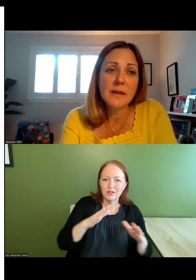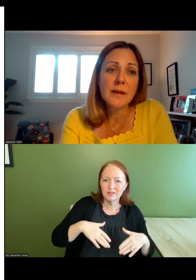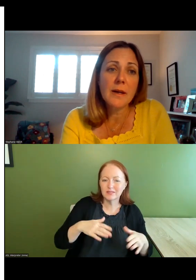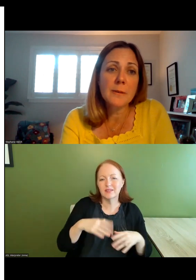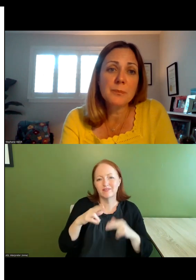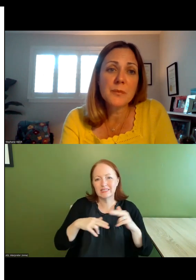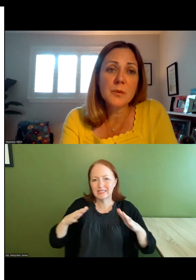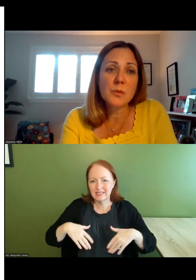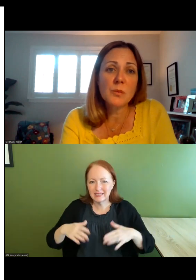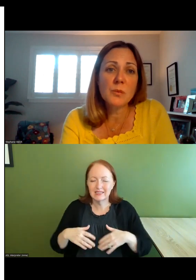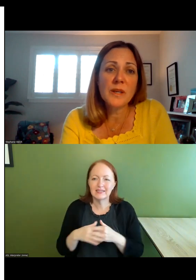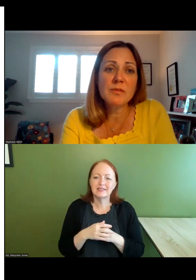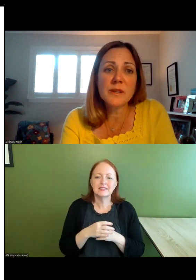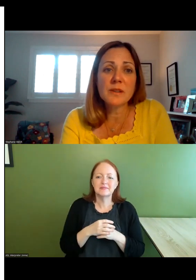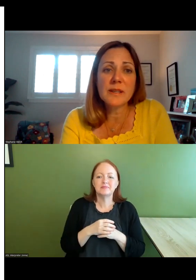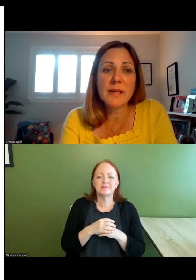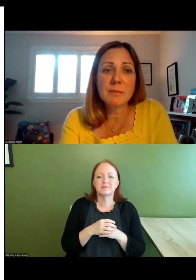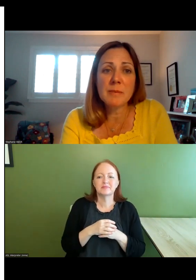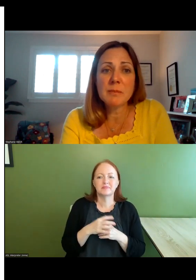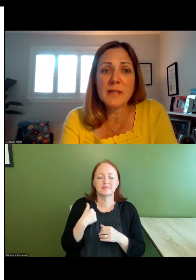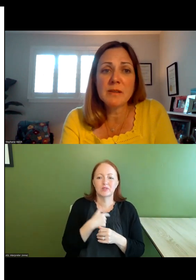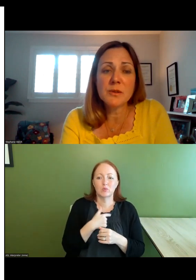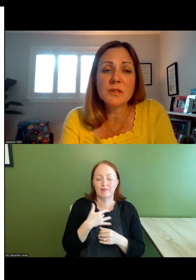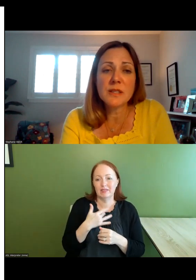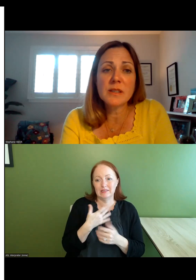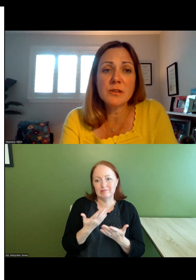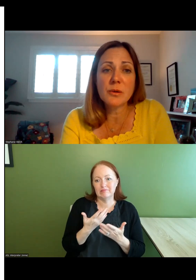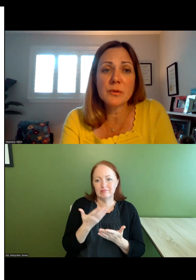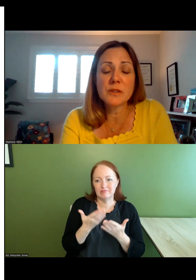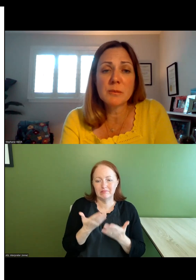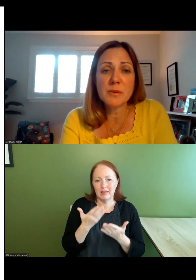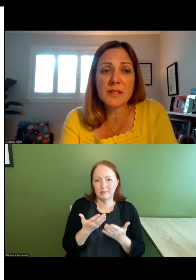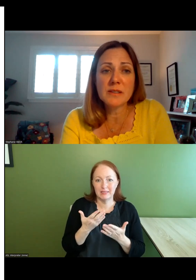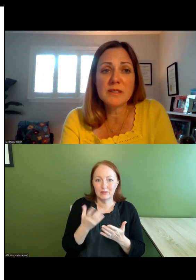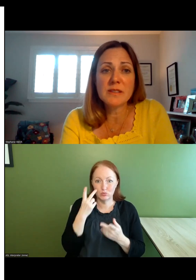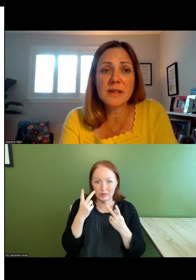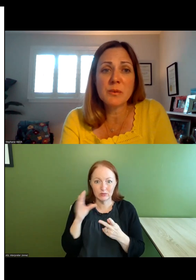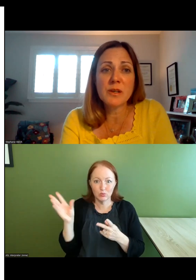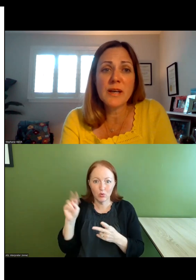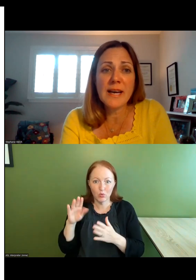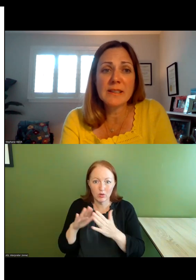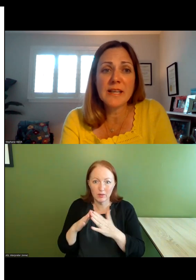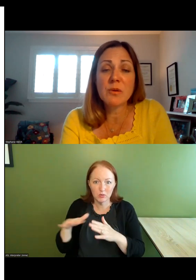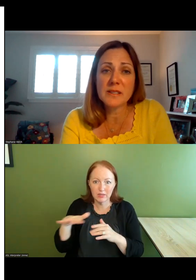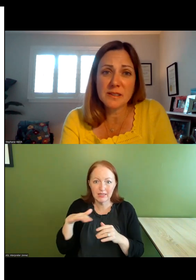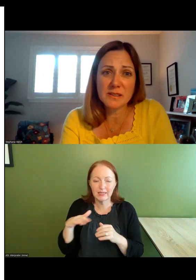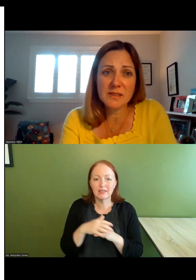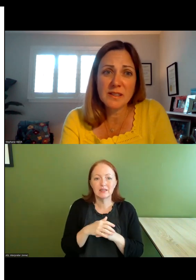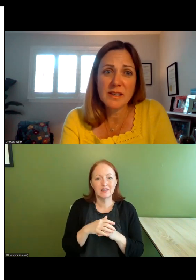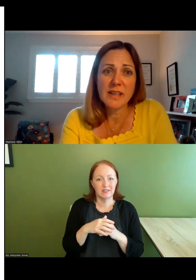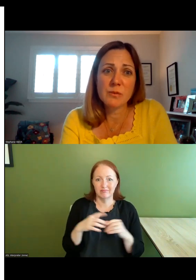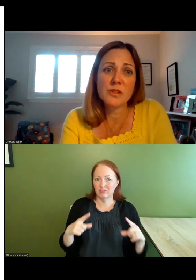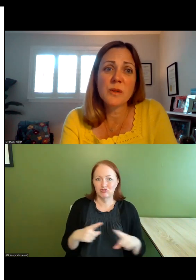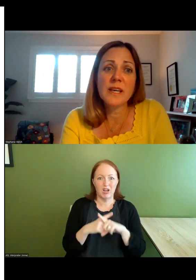facilities. We feel, and maybe many of you see it in your own communities, that we are at a